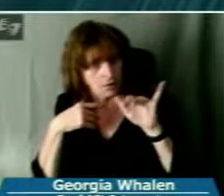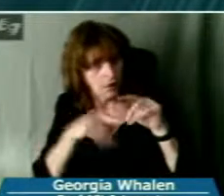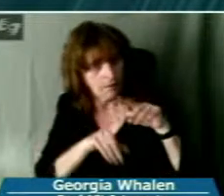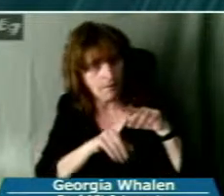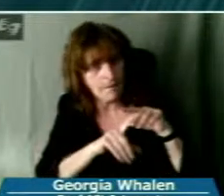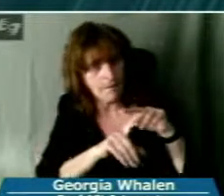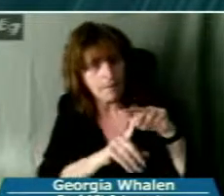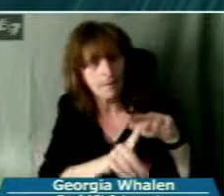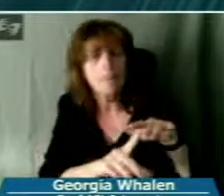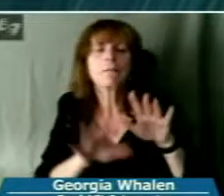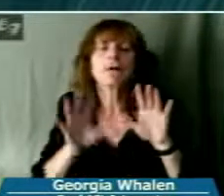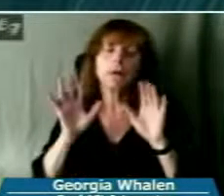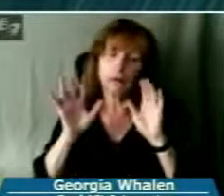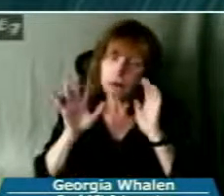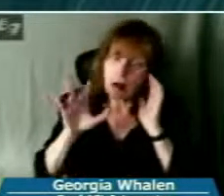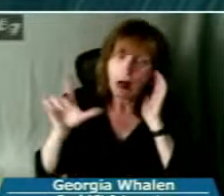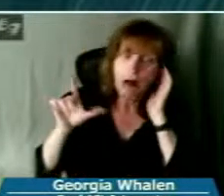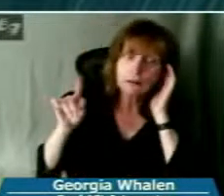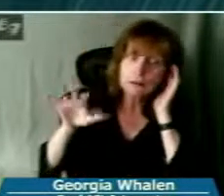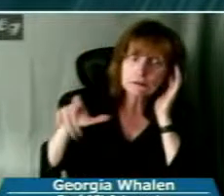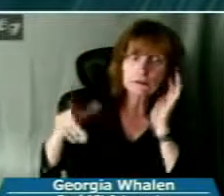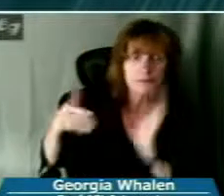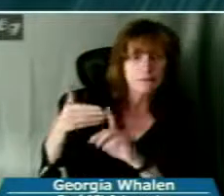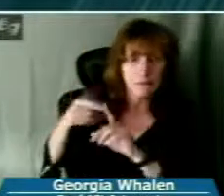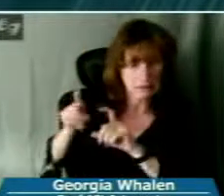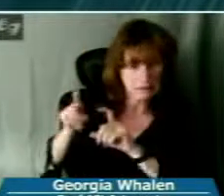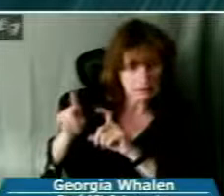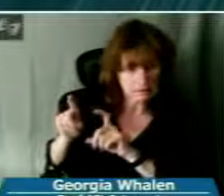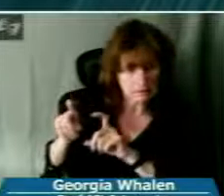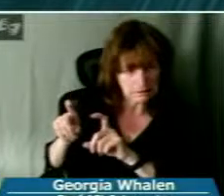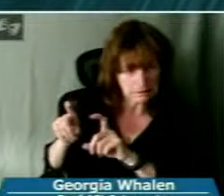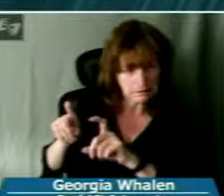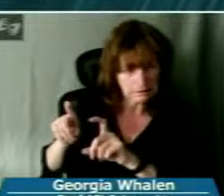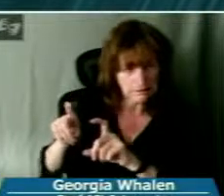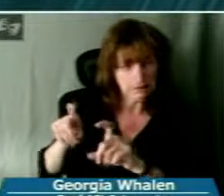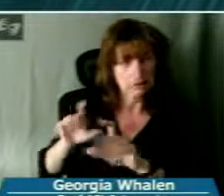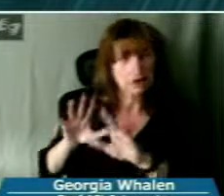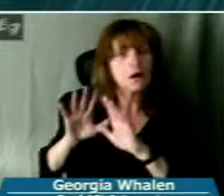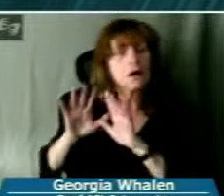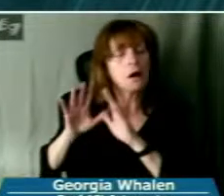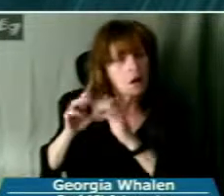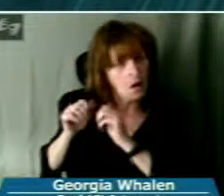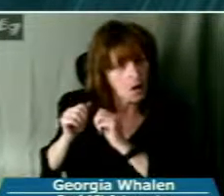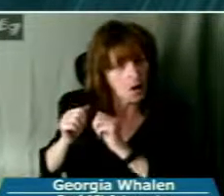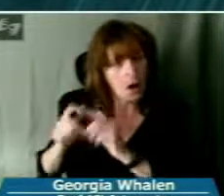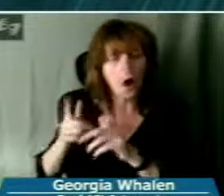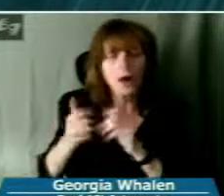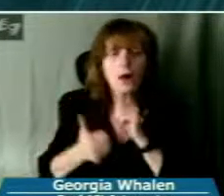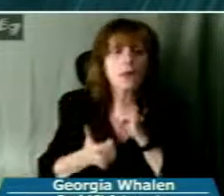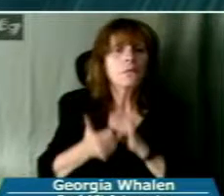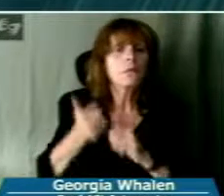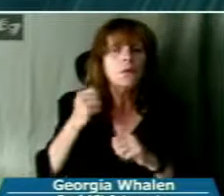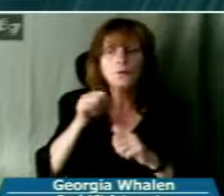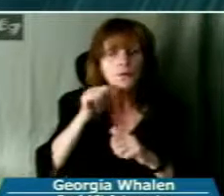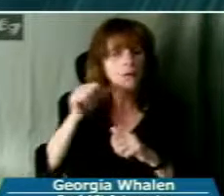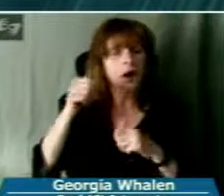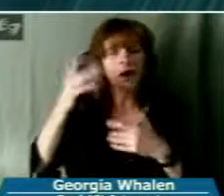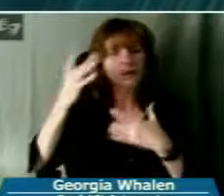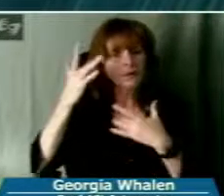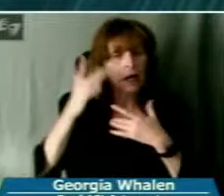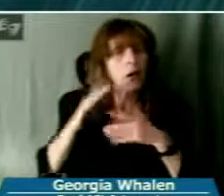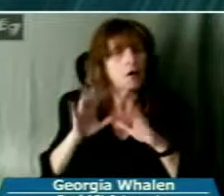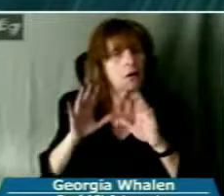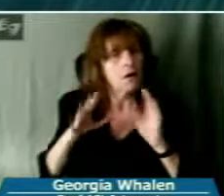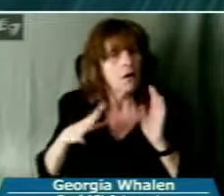that went on in long-term care homes, by far the vast, vast, vast majority of those tests were negative. And so it doesn't have that ongoing